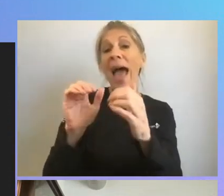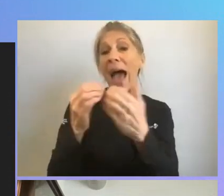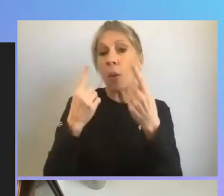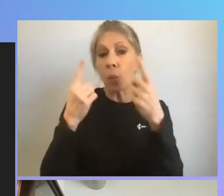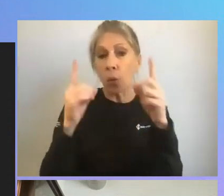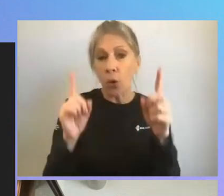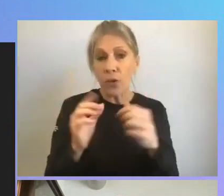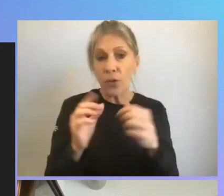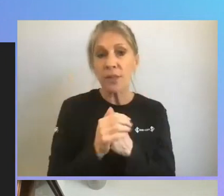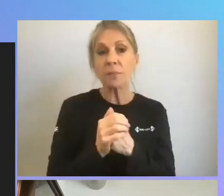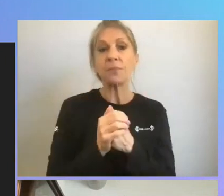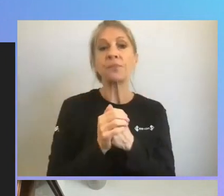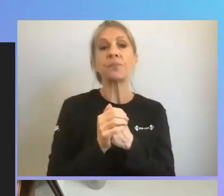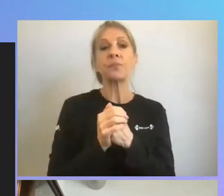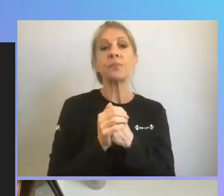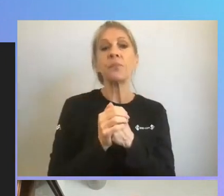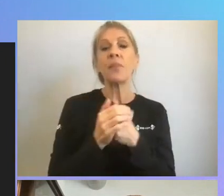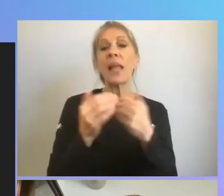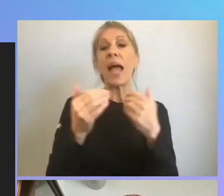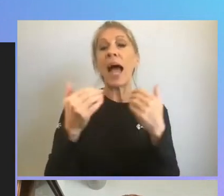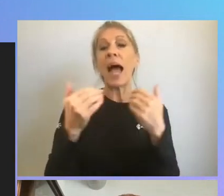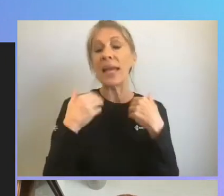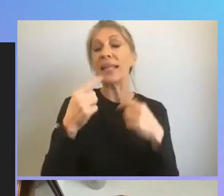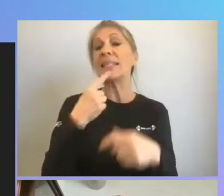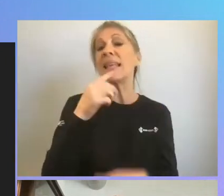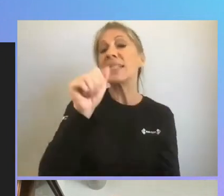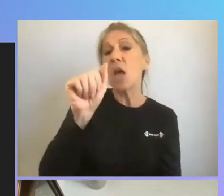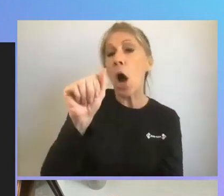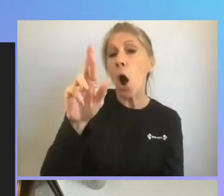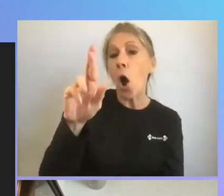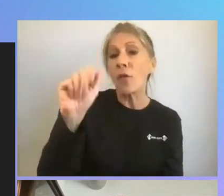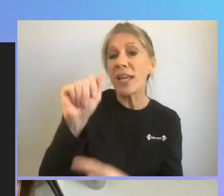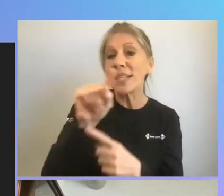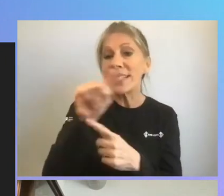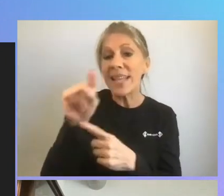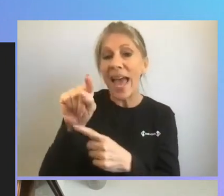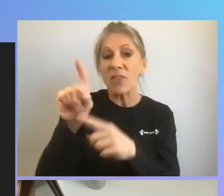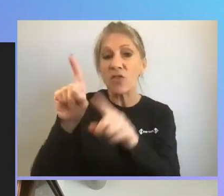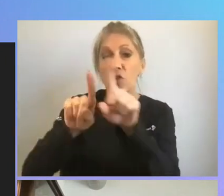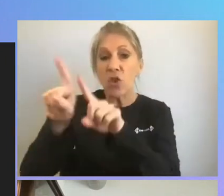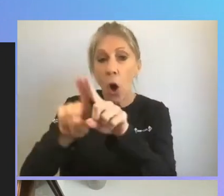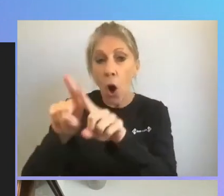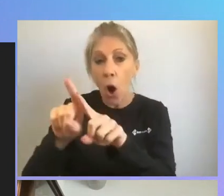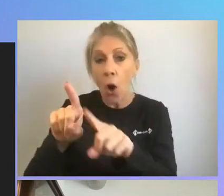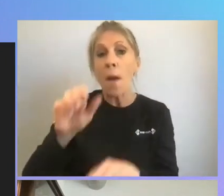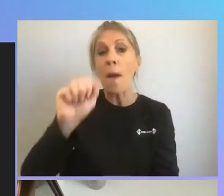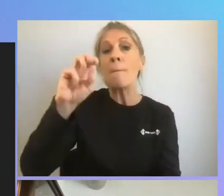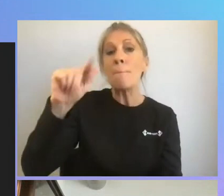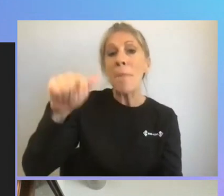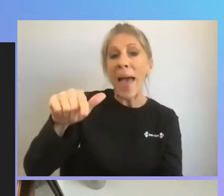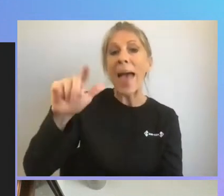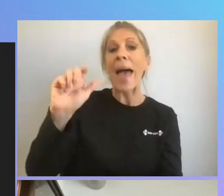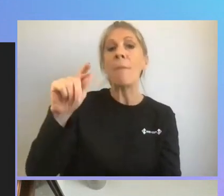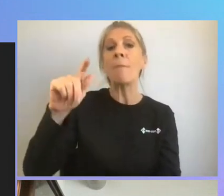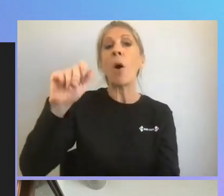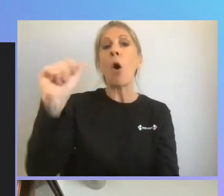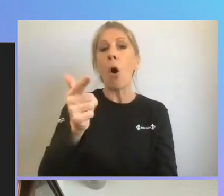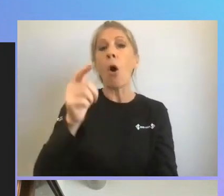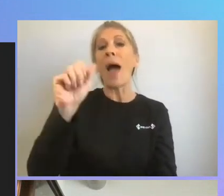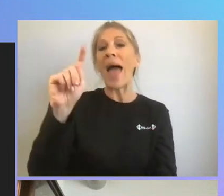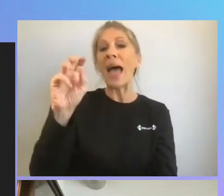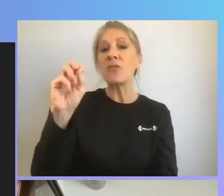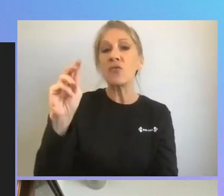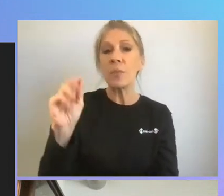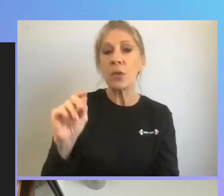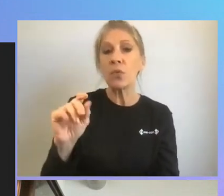have a declaration here that says aria-star, which says map all aria attributes to the HTML element that gets rendered, which